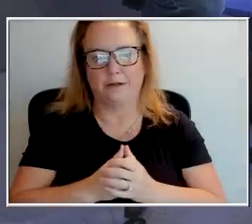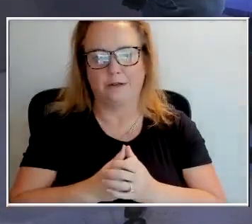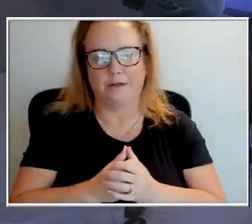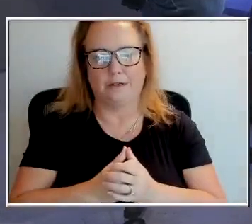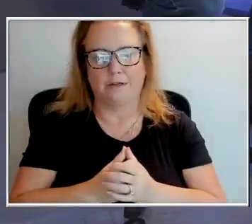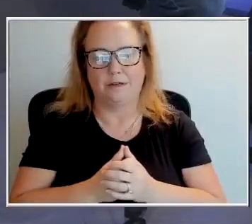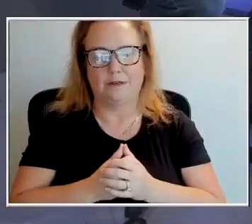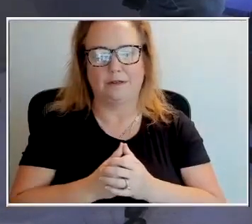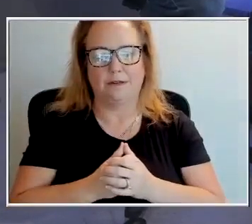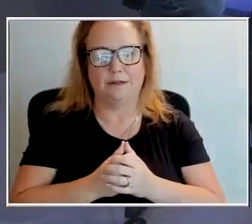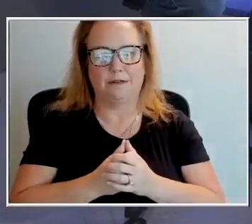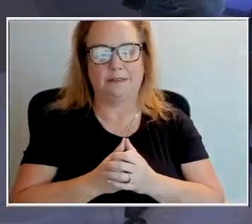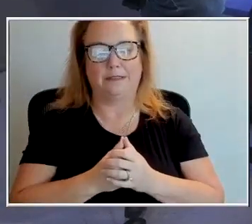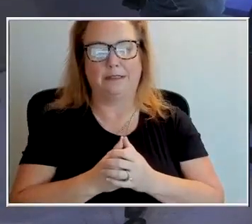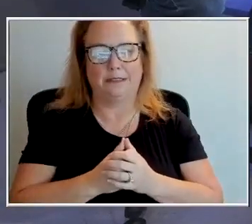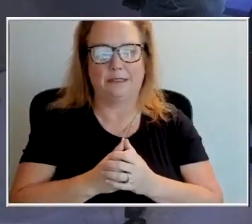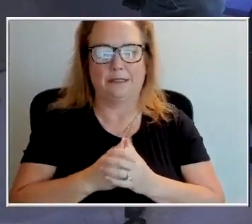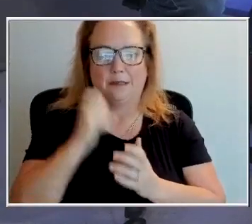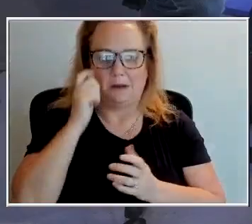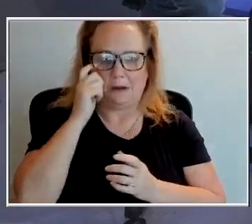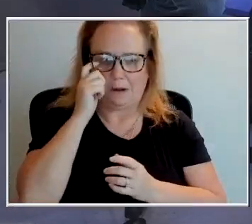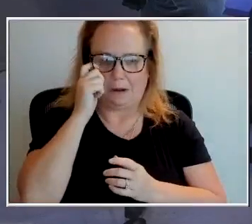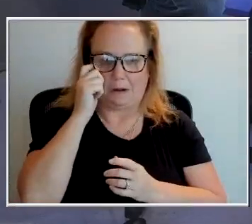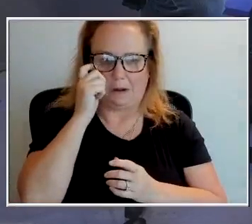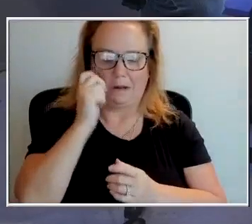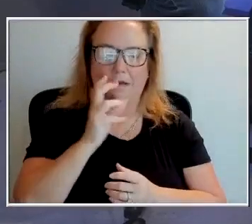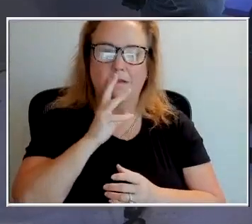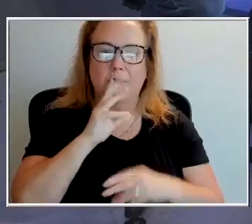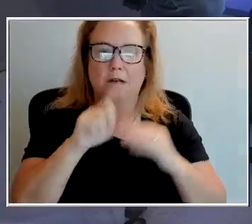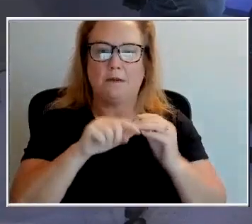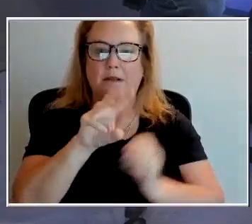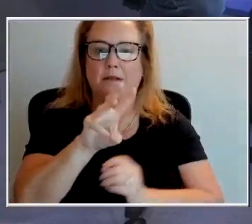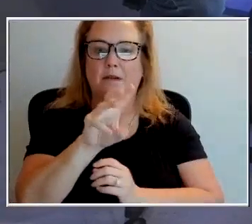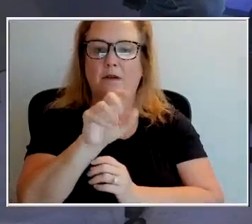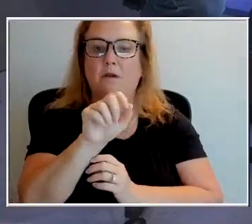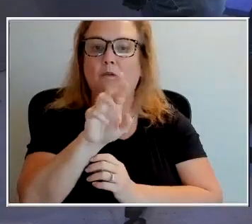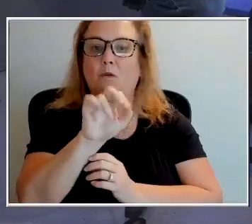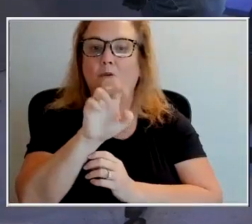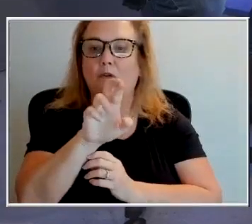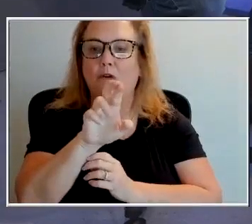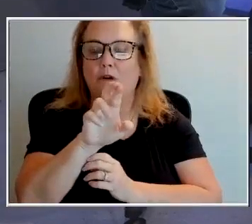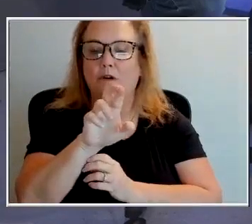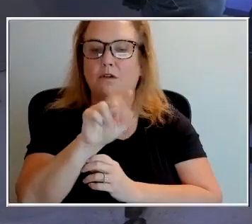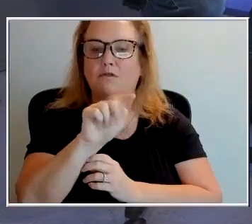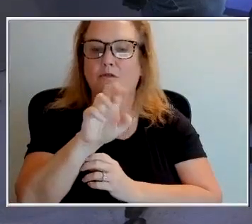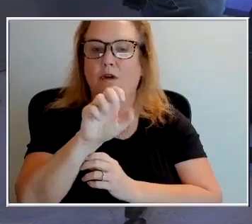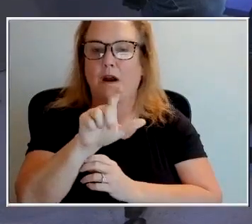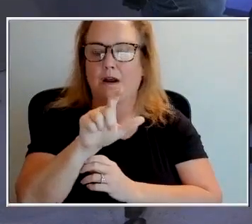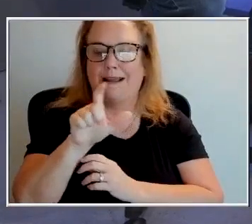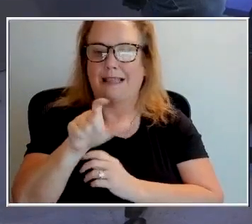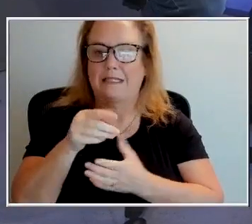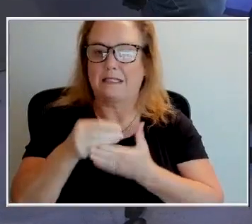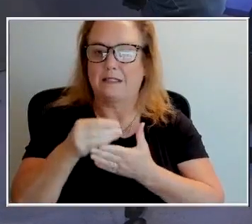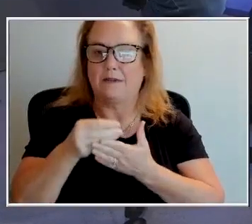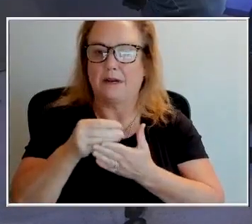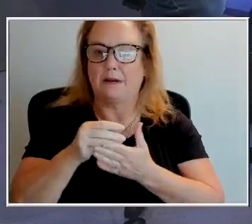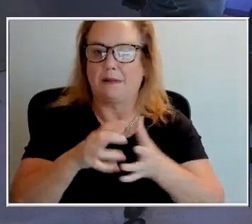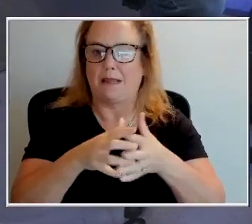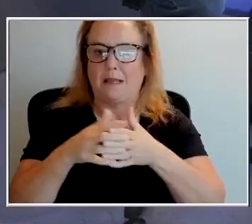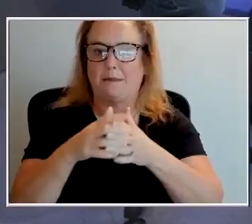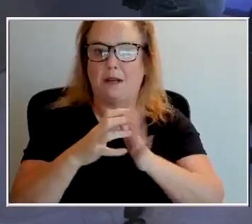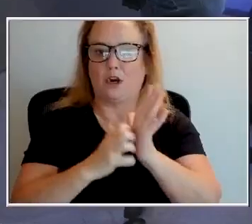He's you credit awesome. for that. So let's talk a little bit about the Warrior trial. Dr. Hamilton Reeves, this was funded by the American